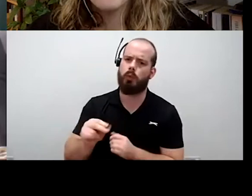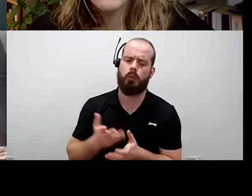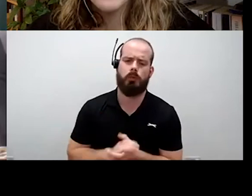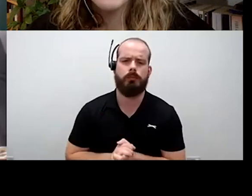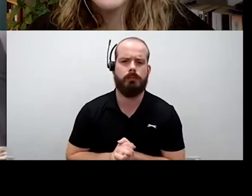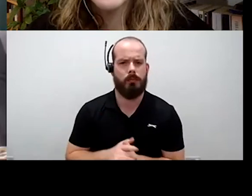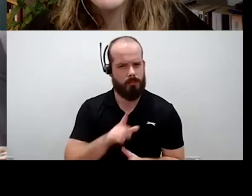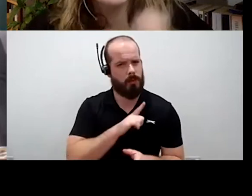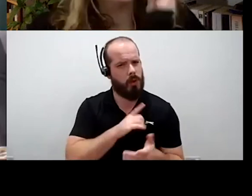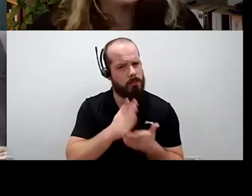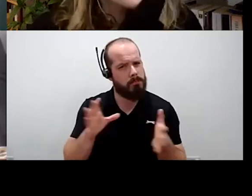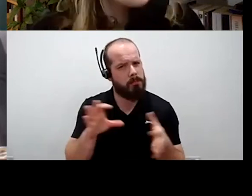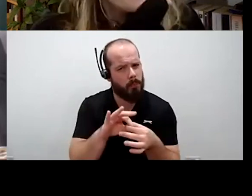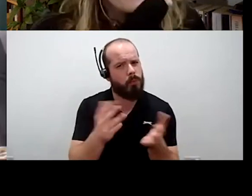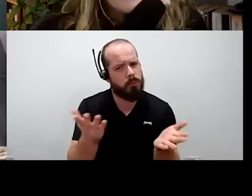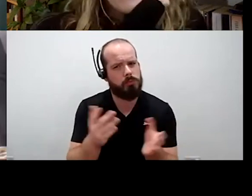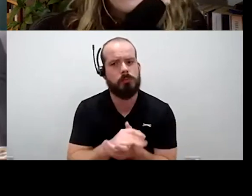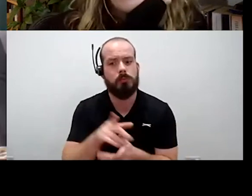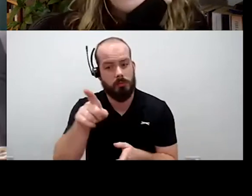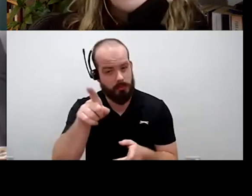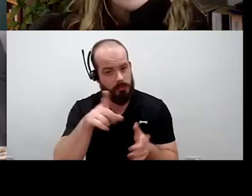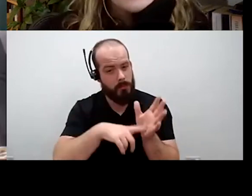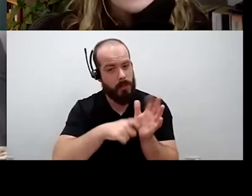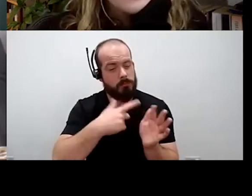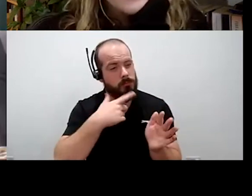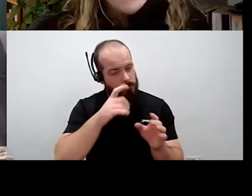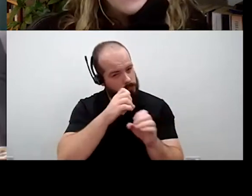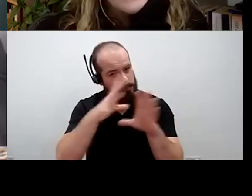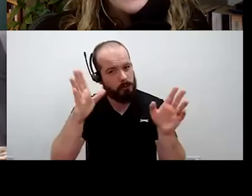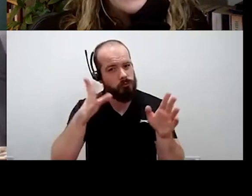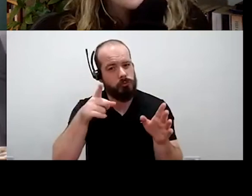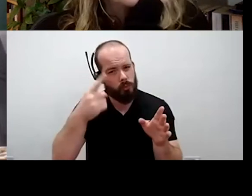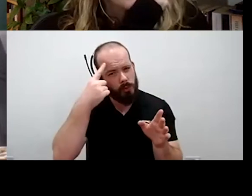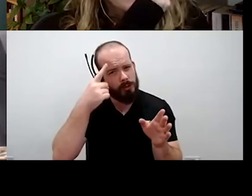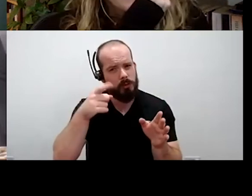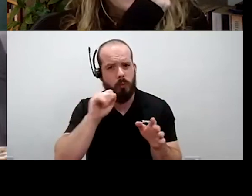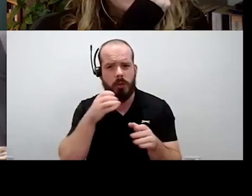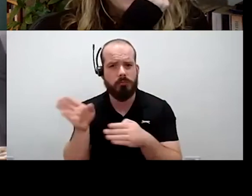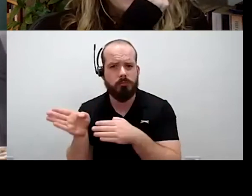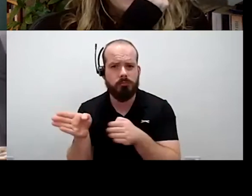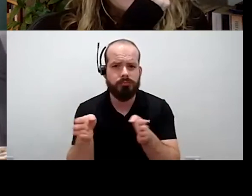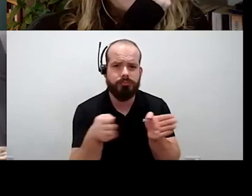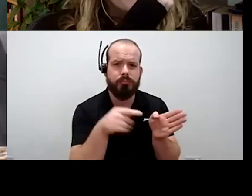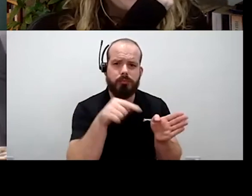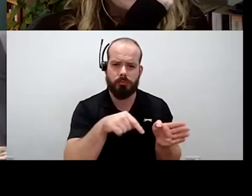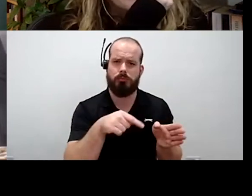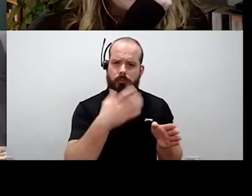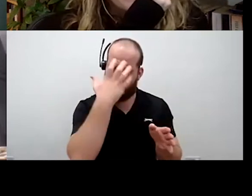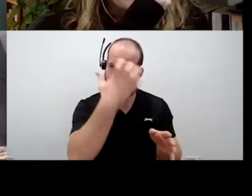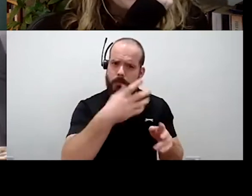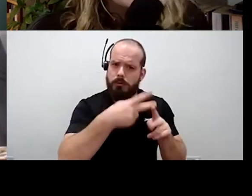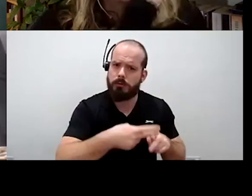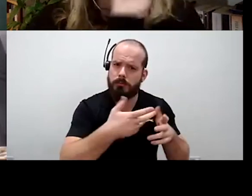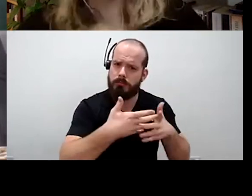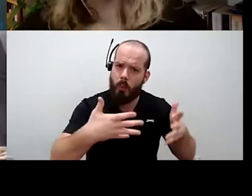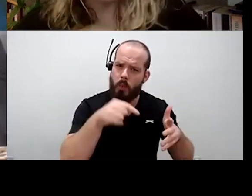about. I mean, could you imagine a movement for nuclear democracy, or do you feel as a technology it just has barriers to the kind